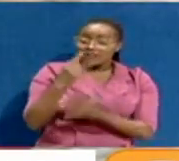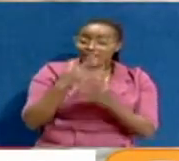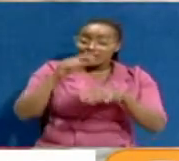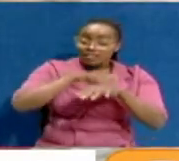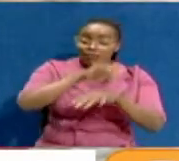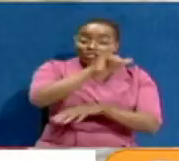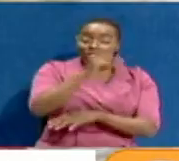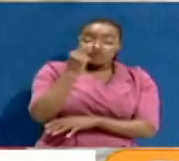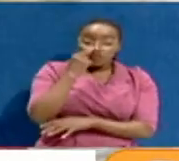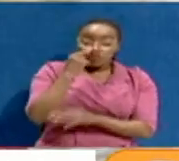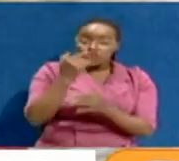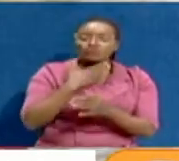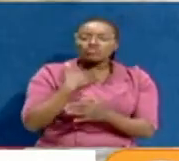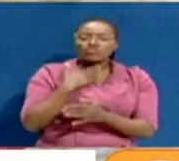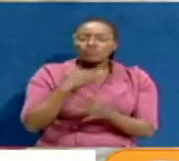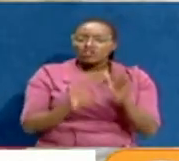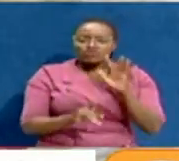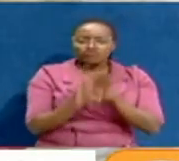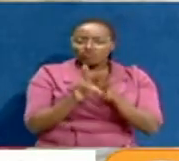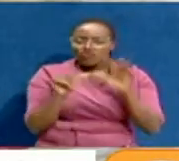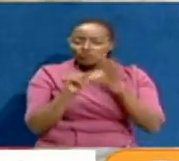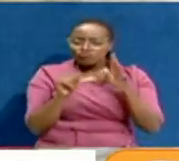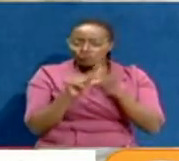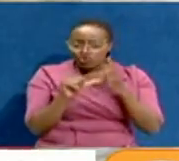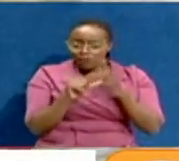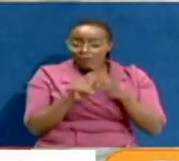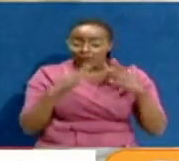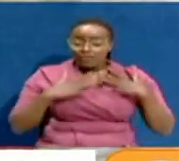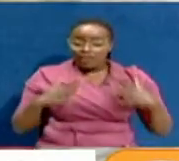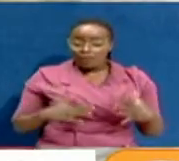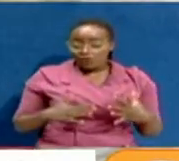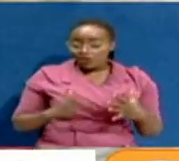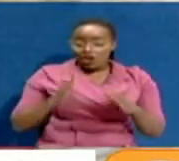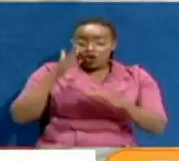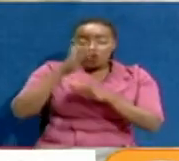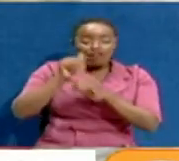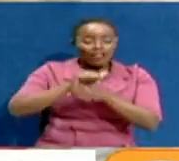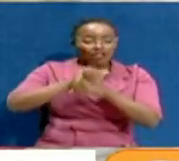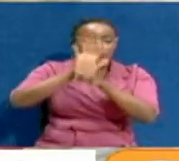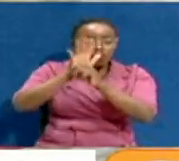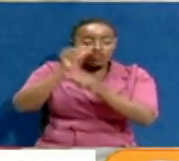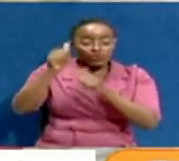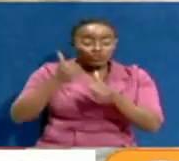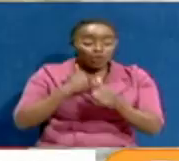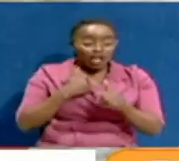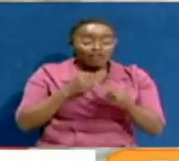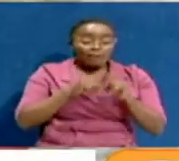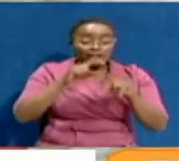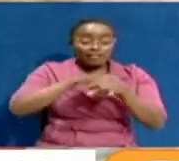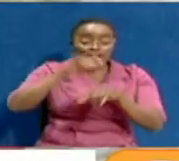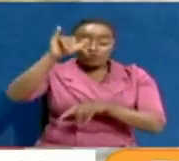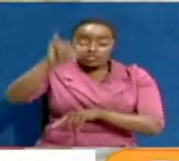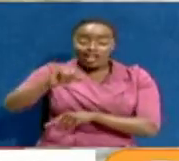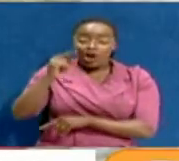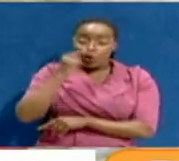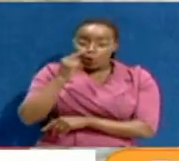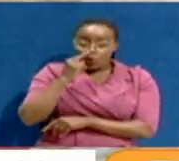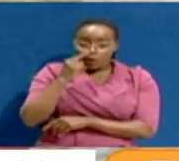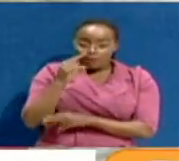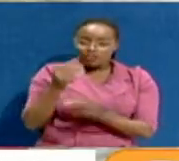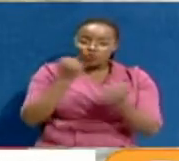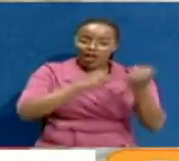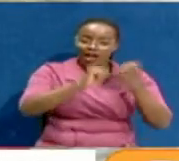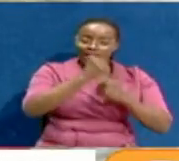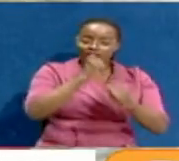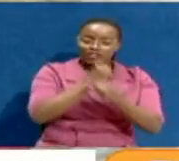while at home. You do not want to cause yourself harm on top of the COVID. But while at home, stay